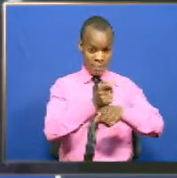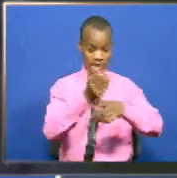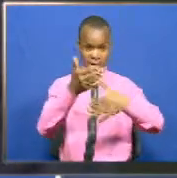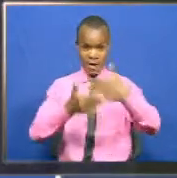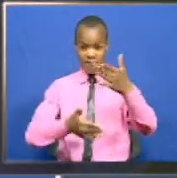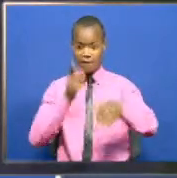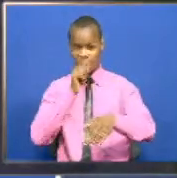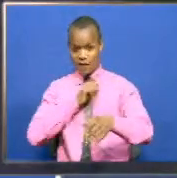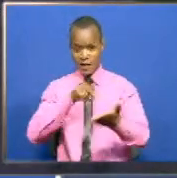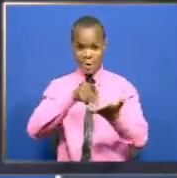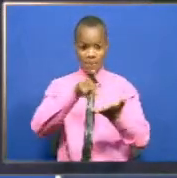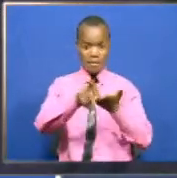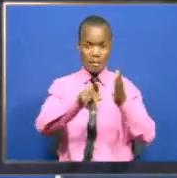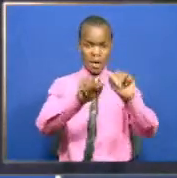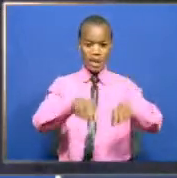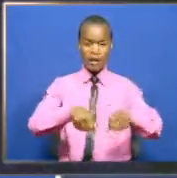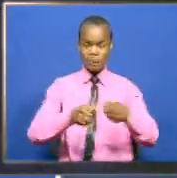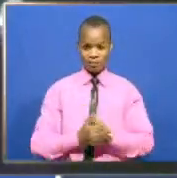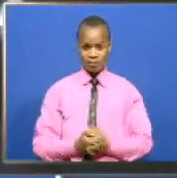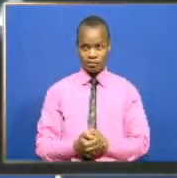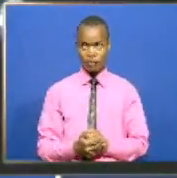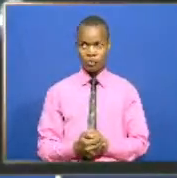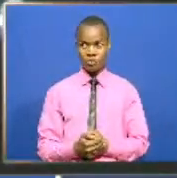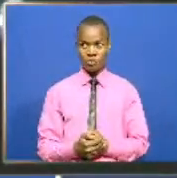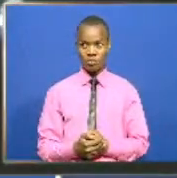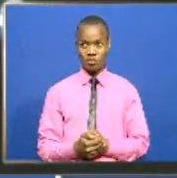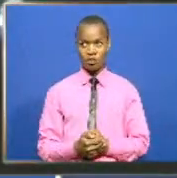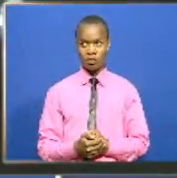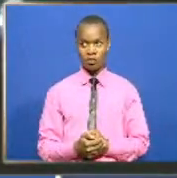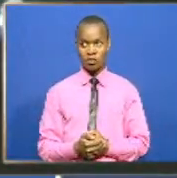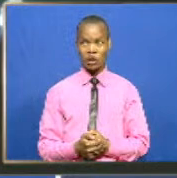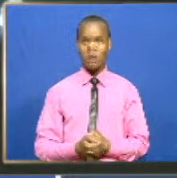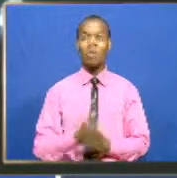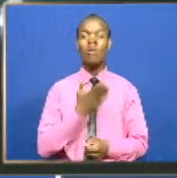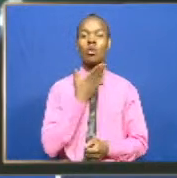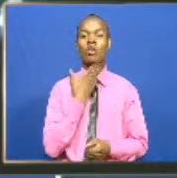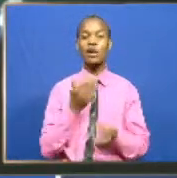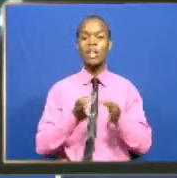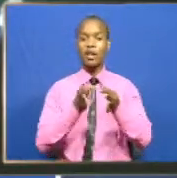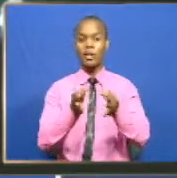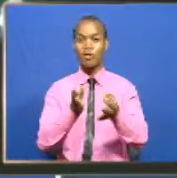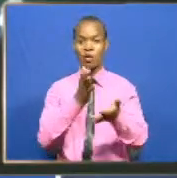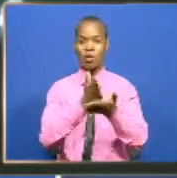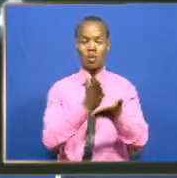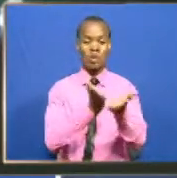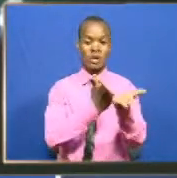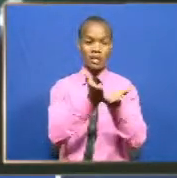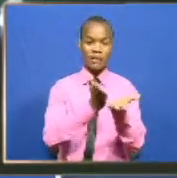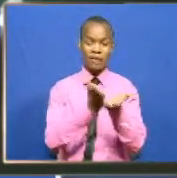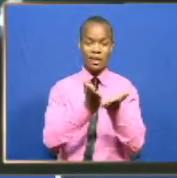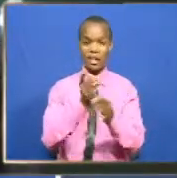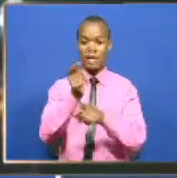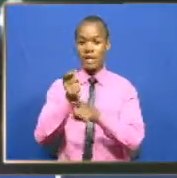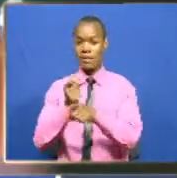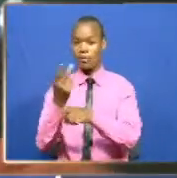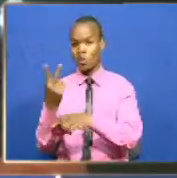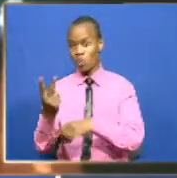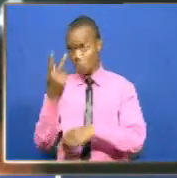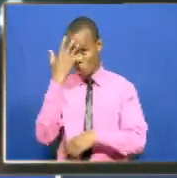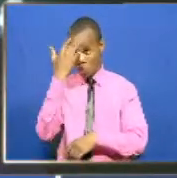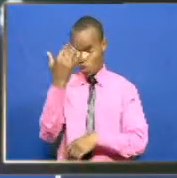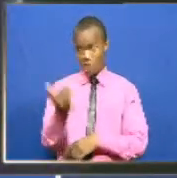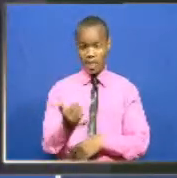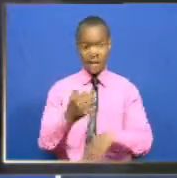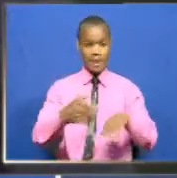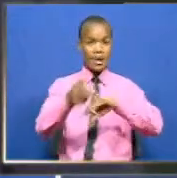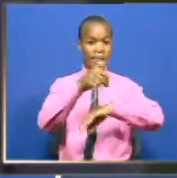graduate. We want that, especially if you are serving your second term, because even at the national